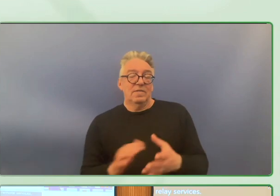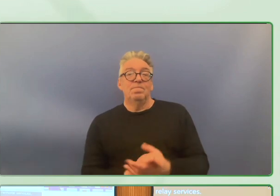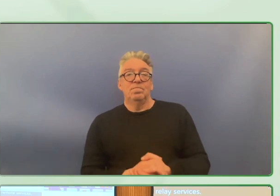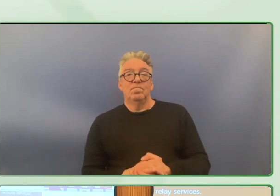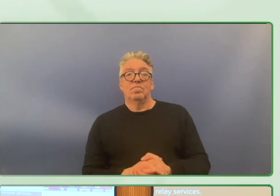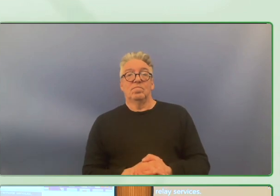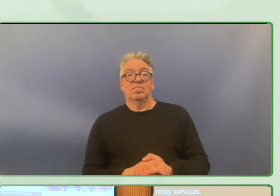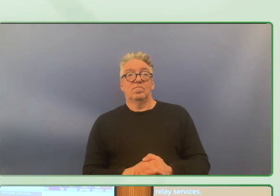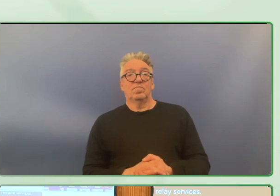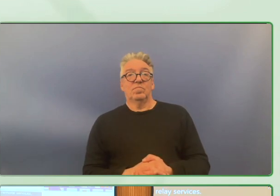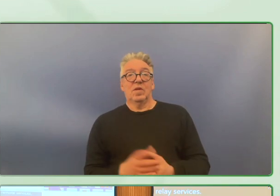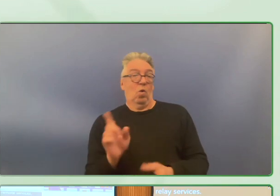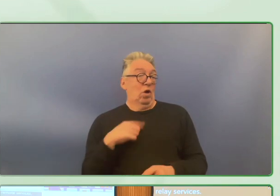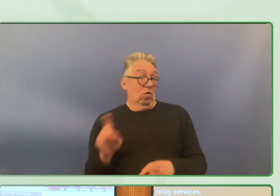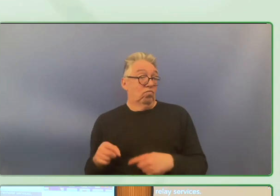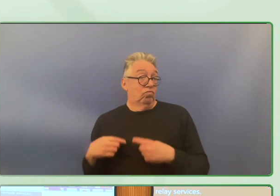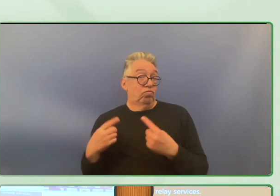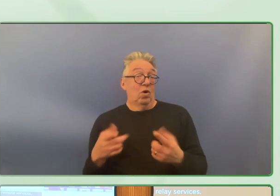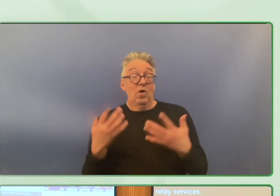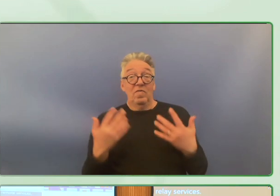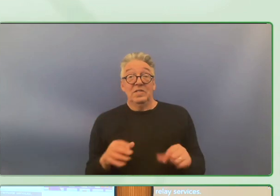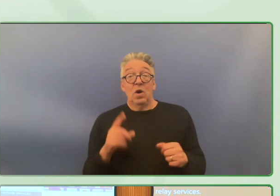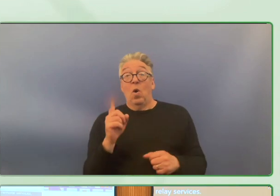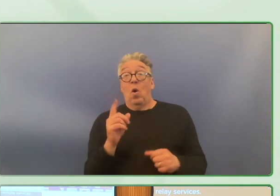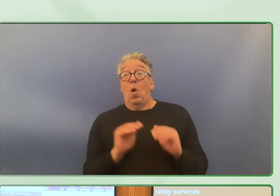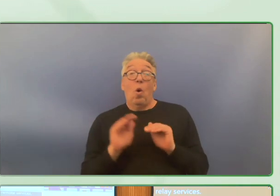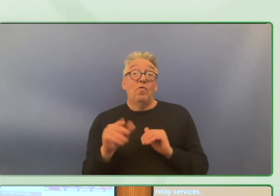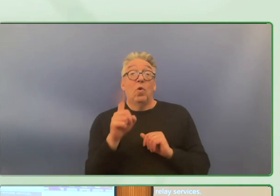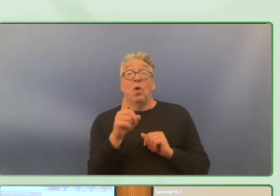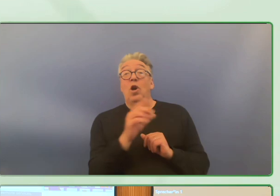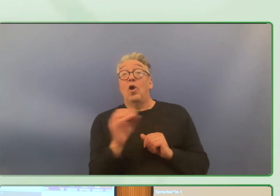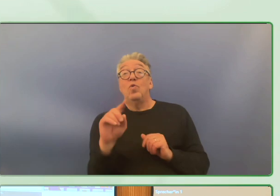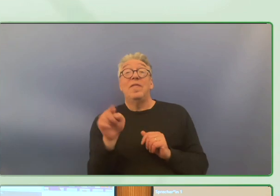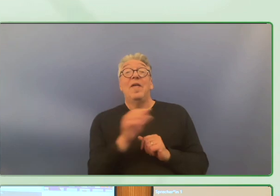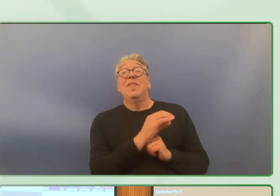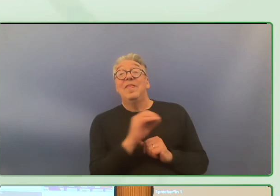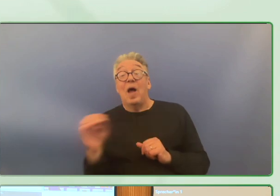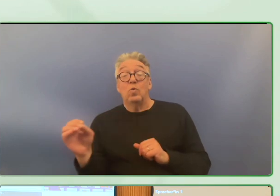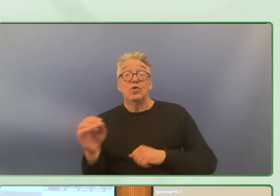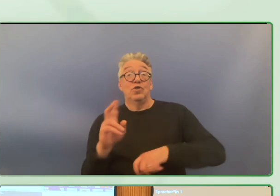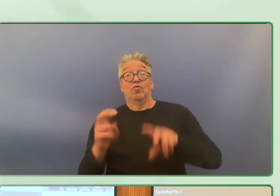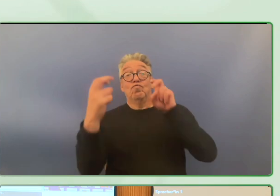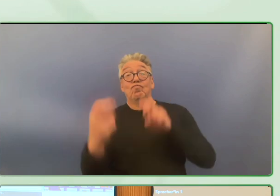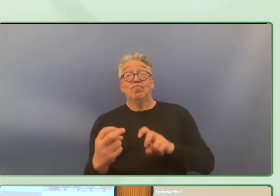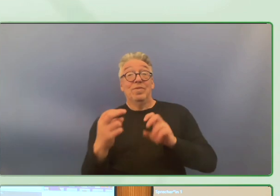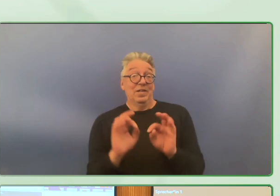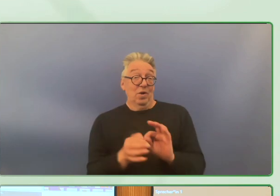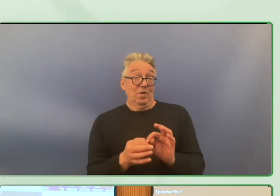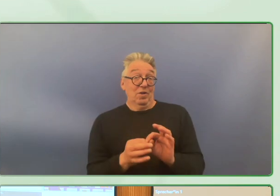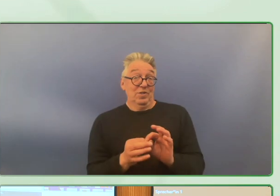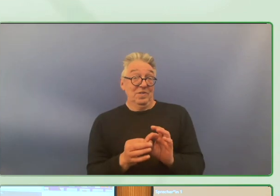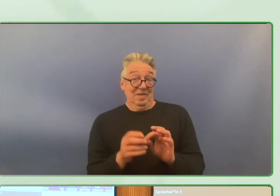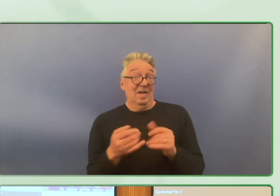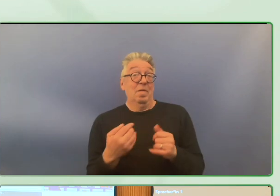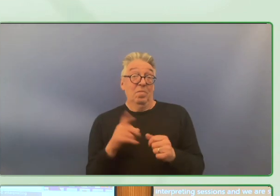During our history, we processed over 100,000 interpreting sessions, and we are still growing. What we